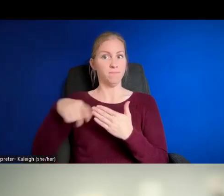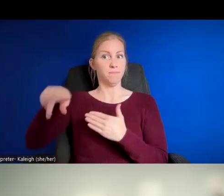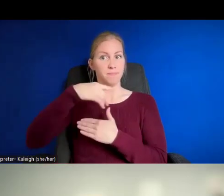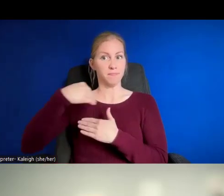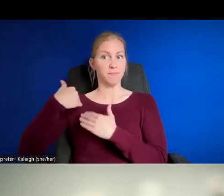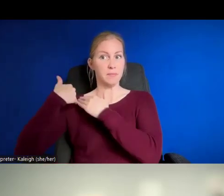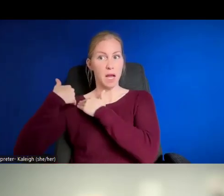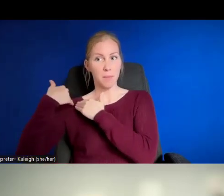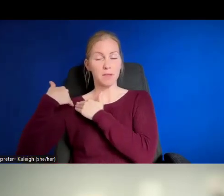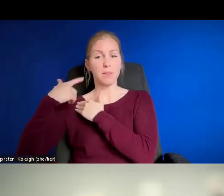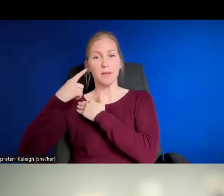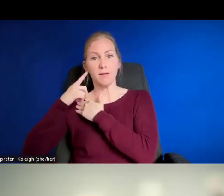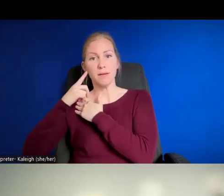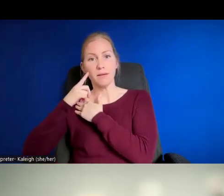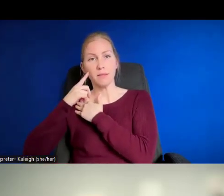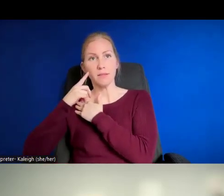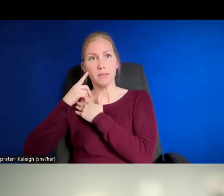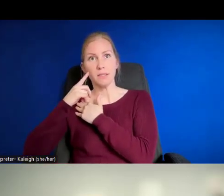to